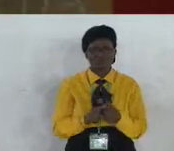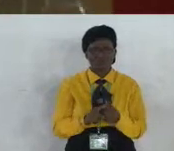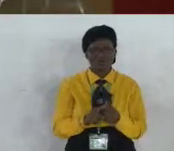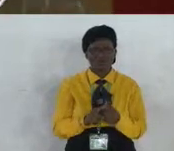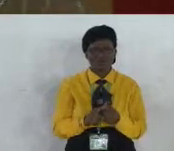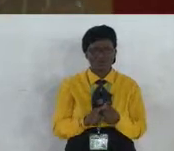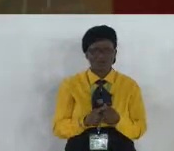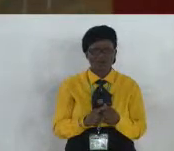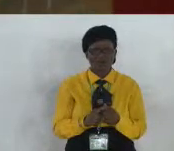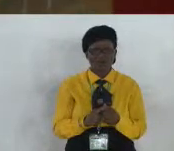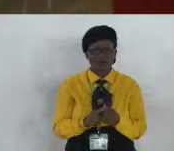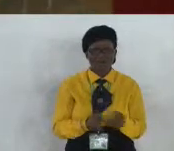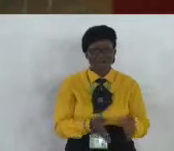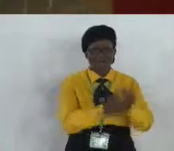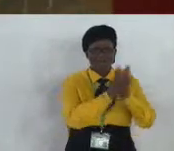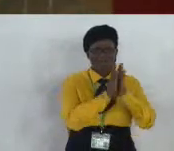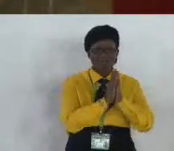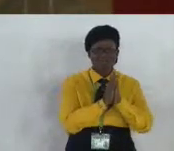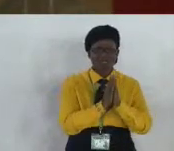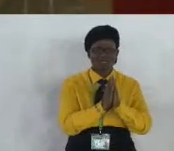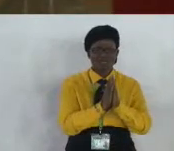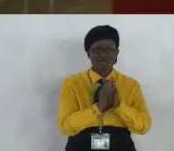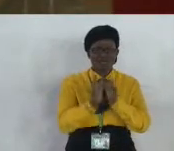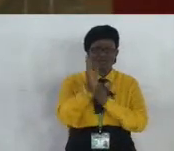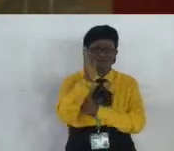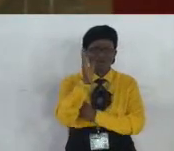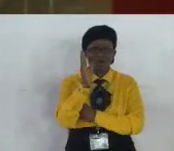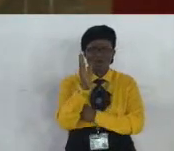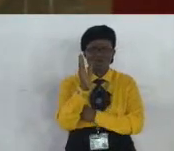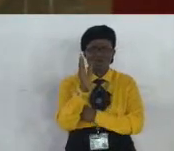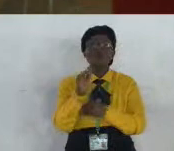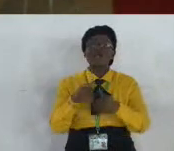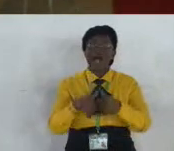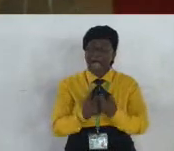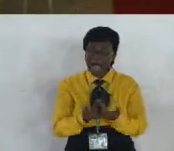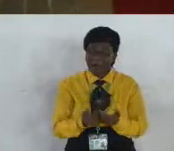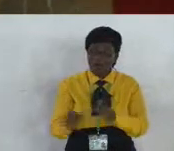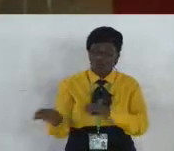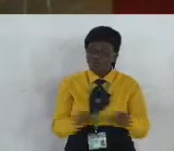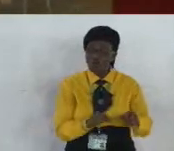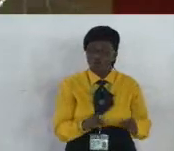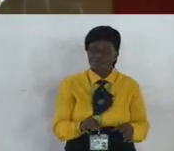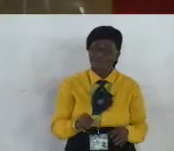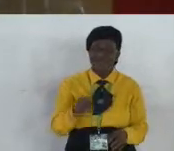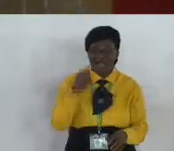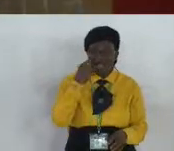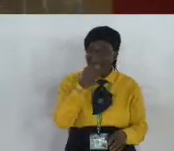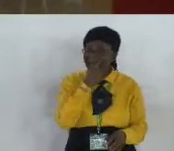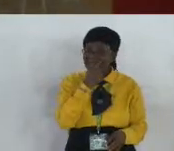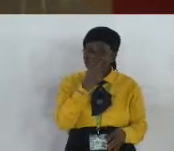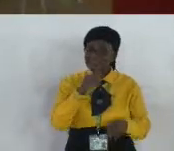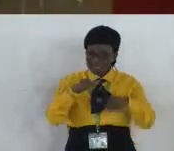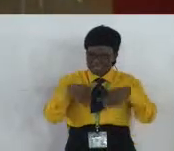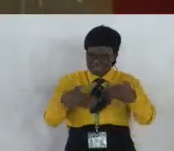God, how does eyes give you pleasure?